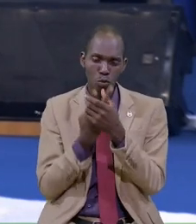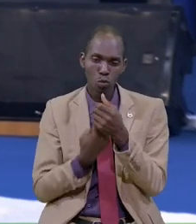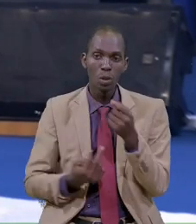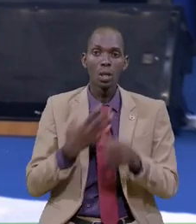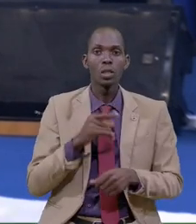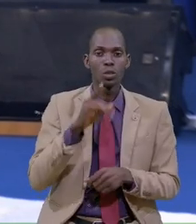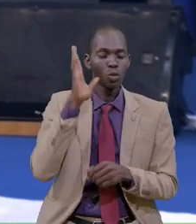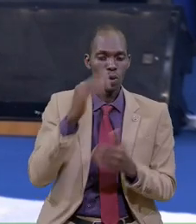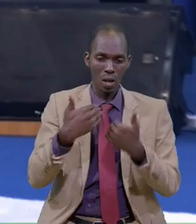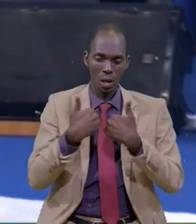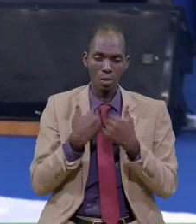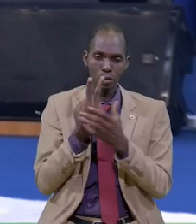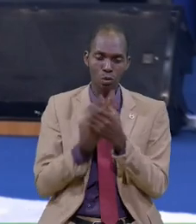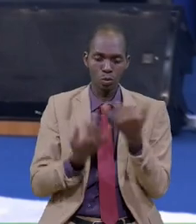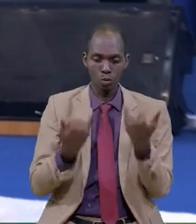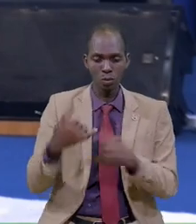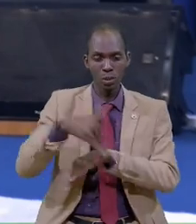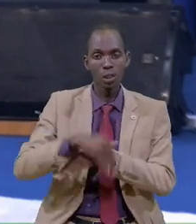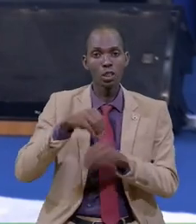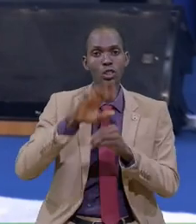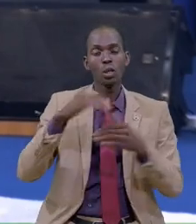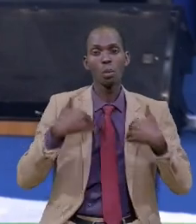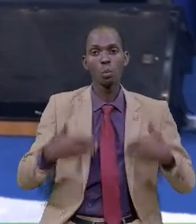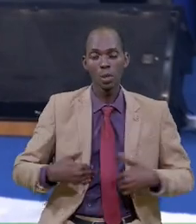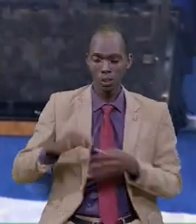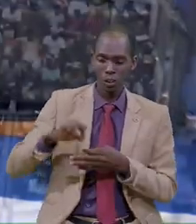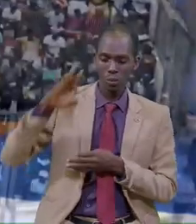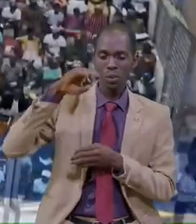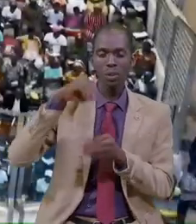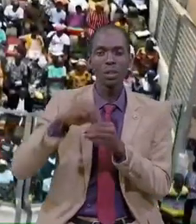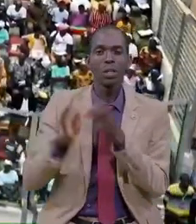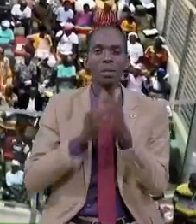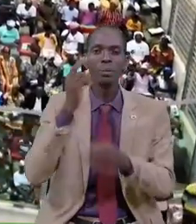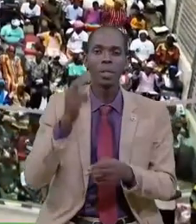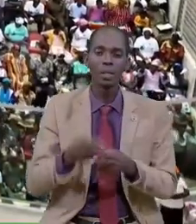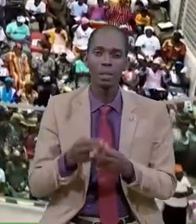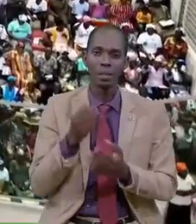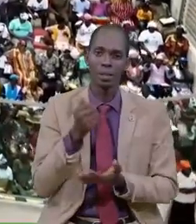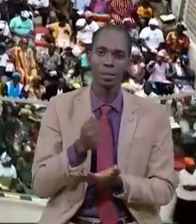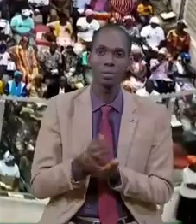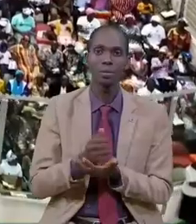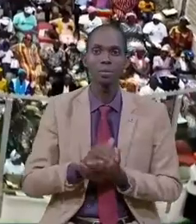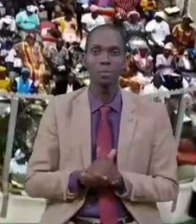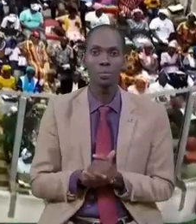it tonight in your body, in your spirit, in Jesus' name.